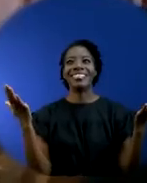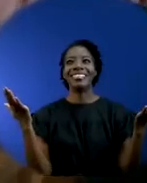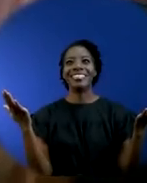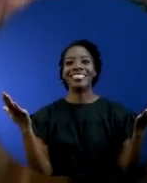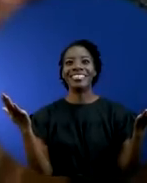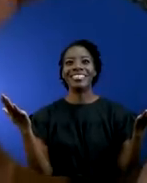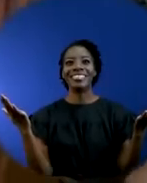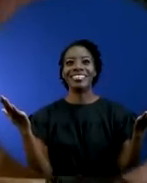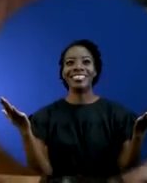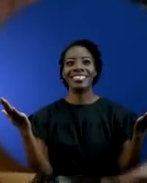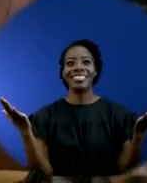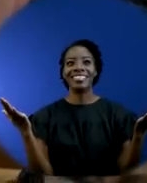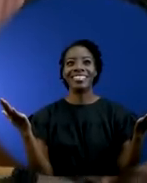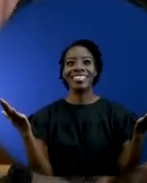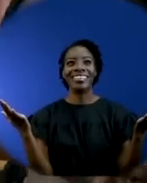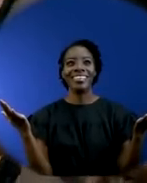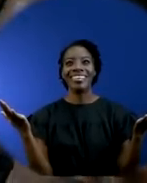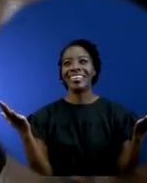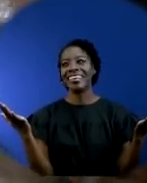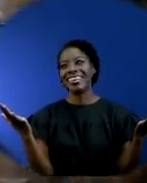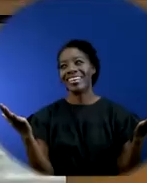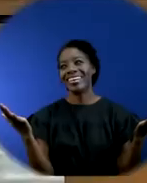Now think about that thing.